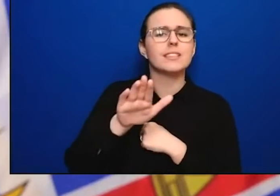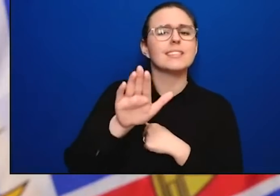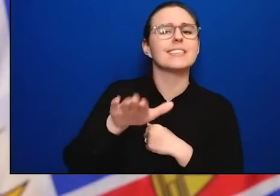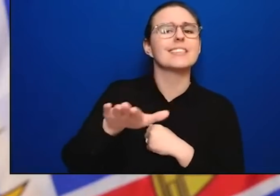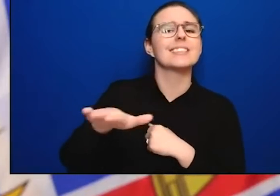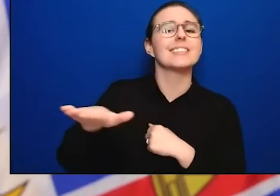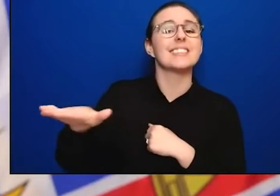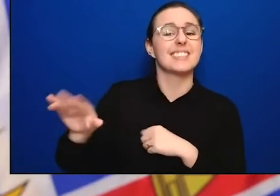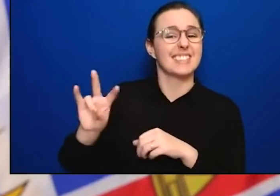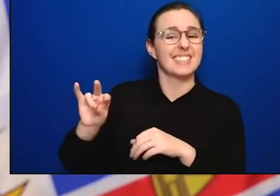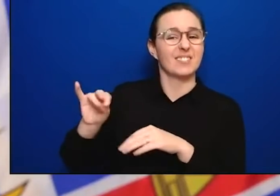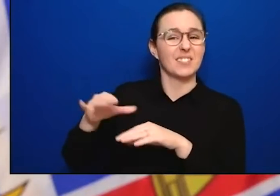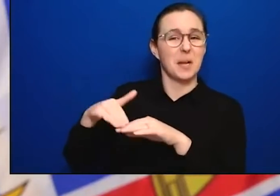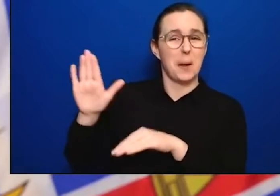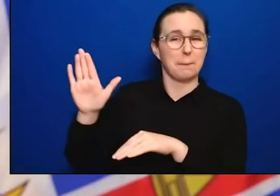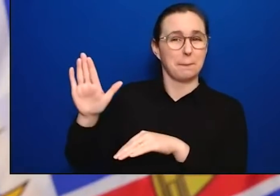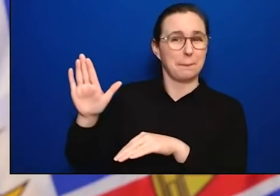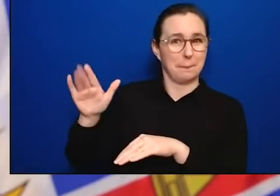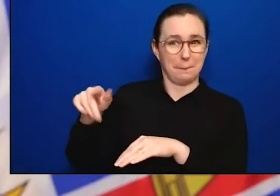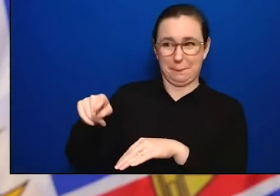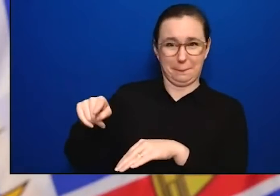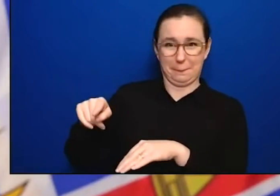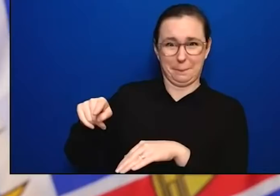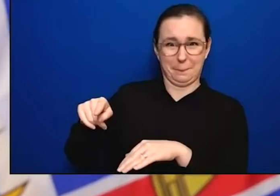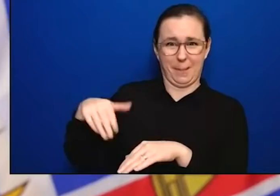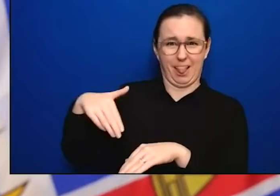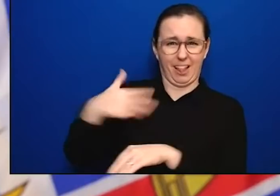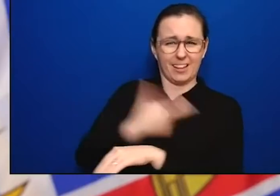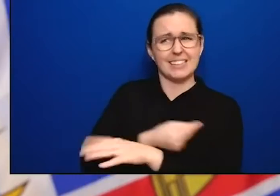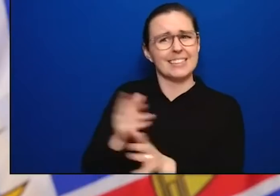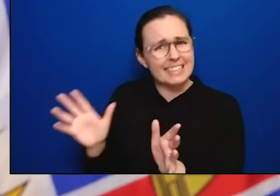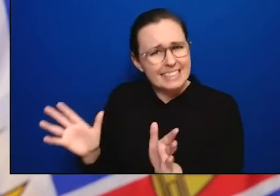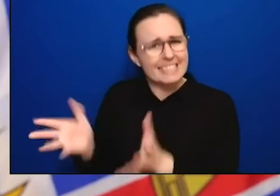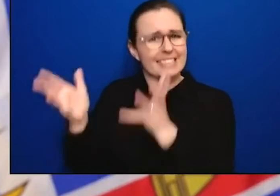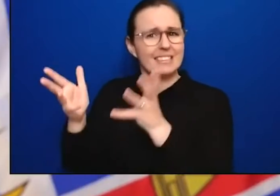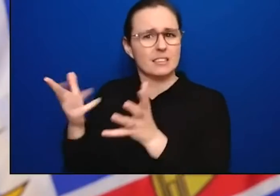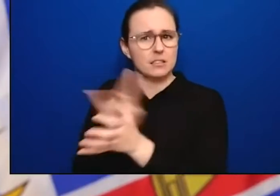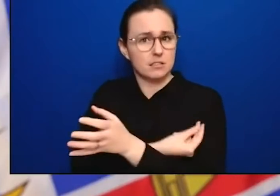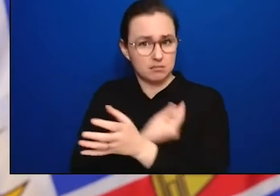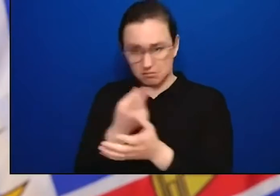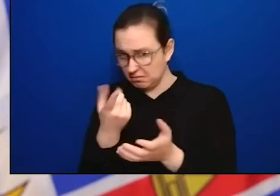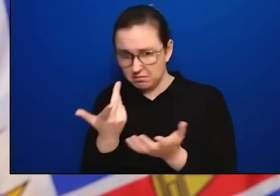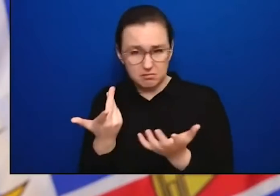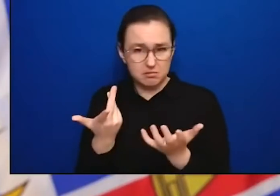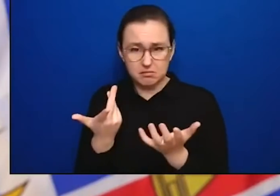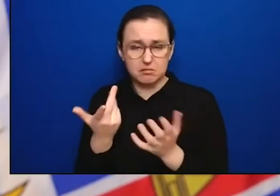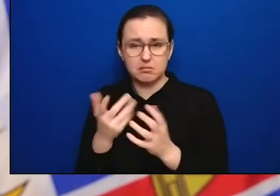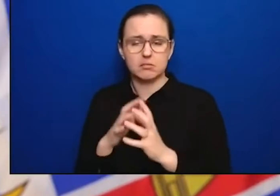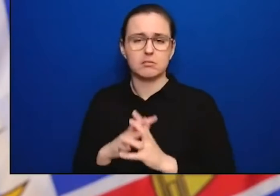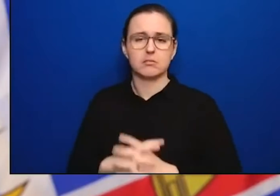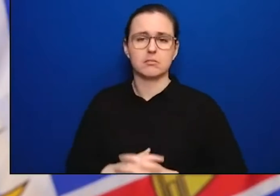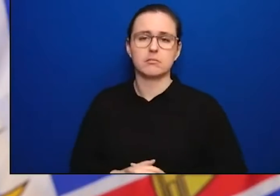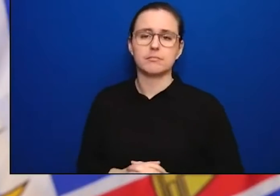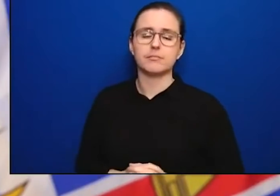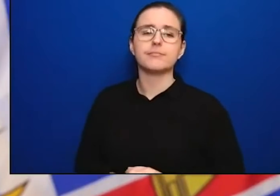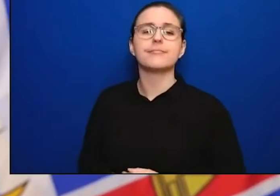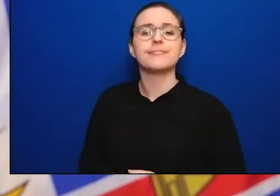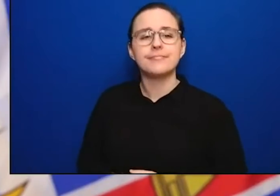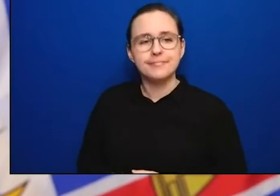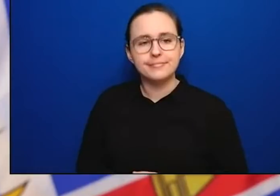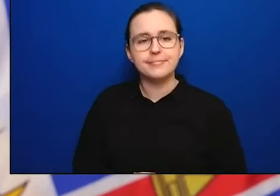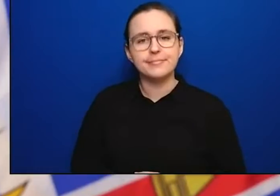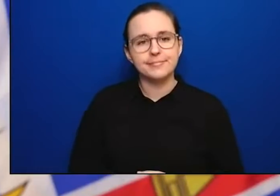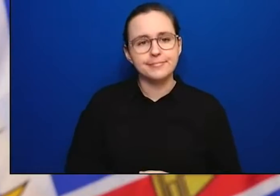strategies are you looking at to try and reach that over 70 crowd to